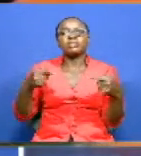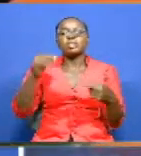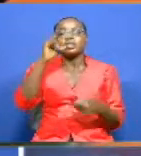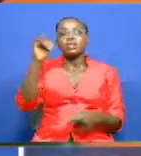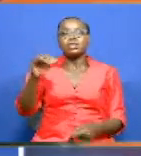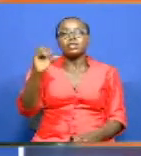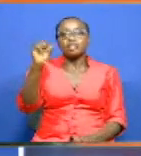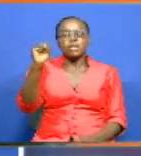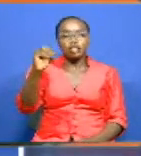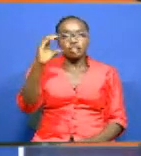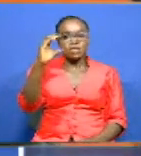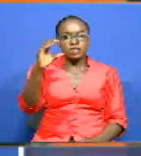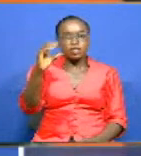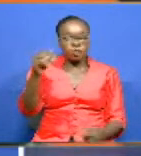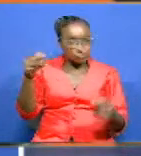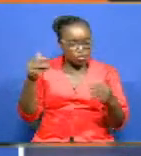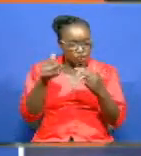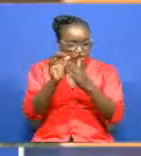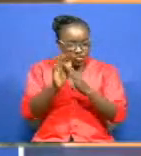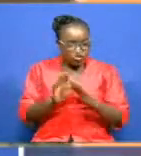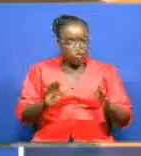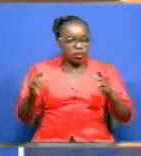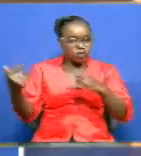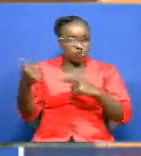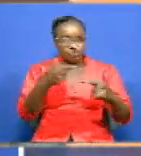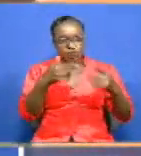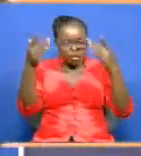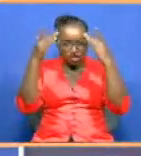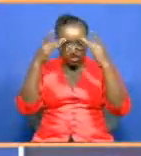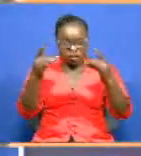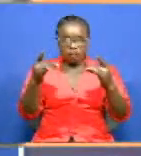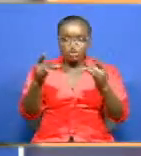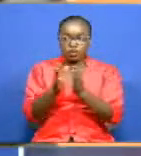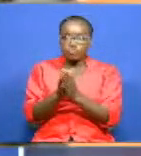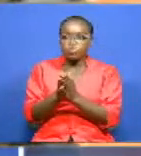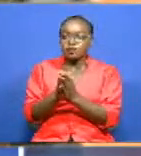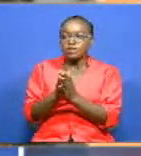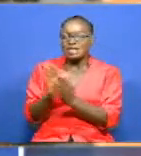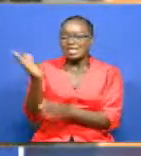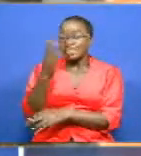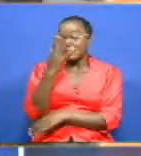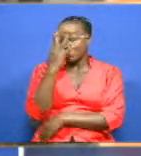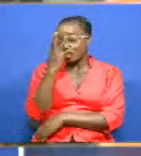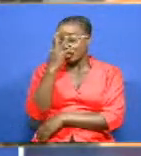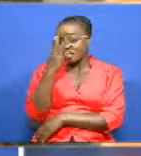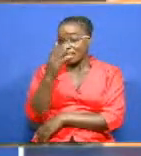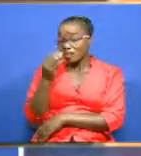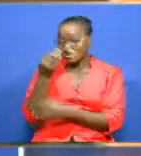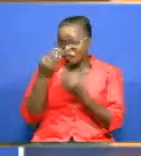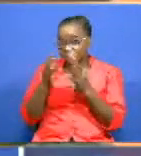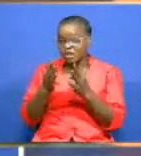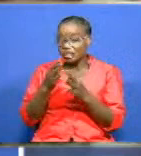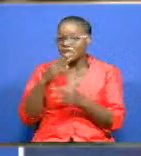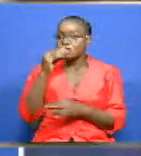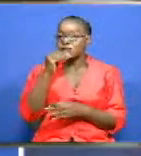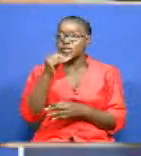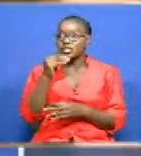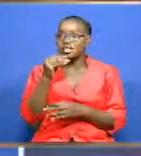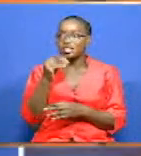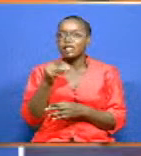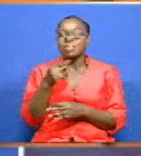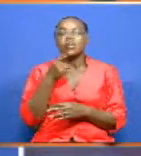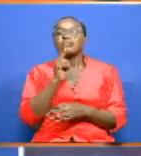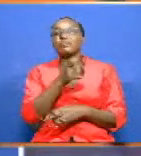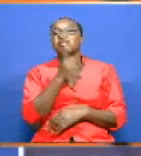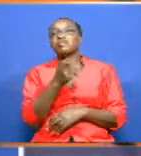Service Commission to avoid conflicting decisions. Not one to shy away from speaking his mind, he once faulted the